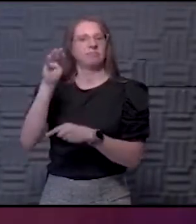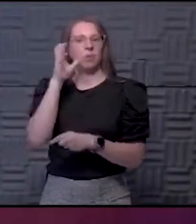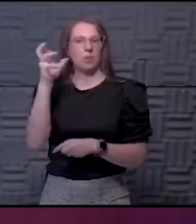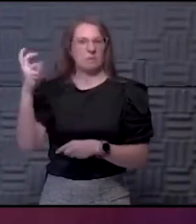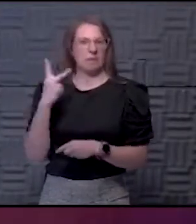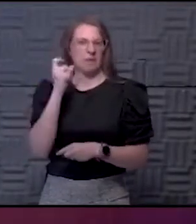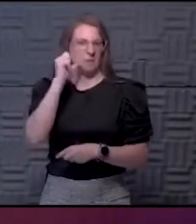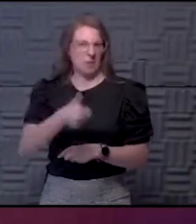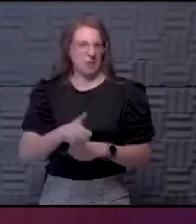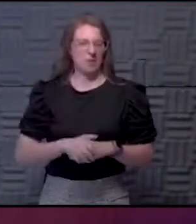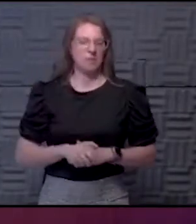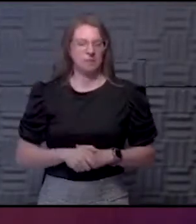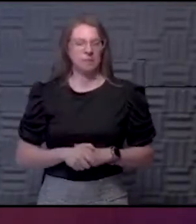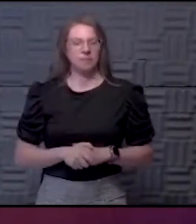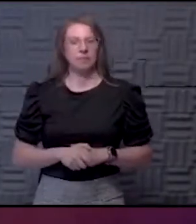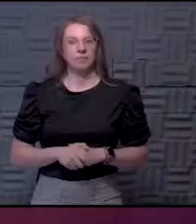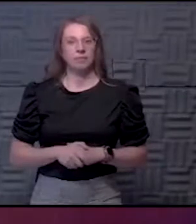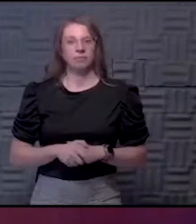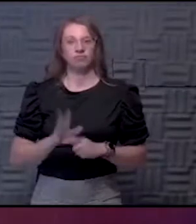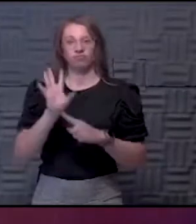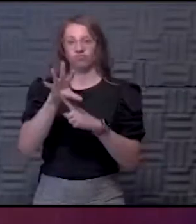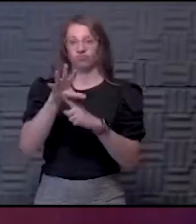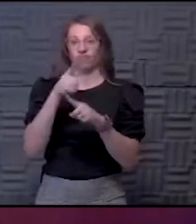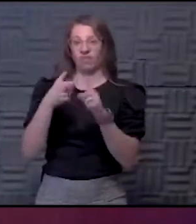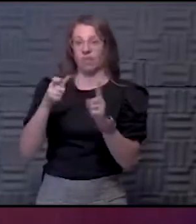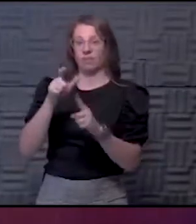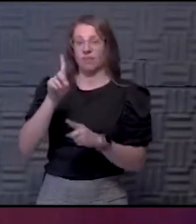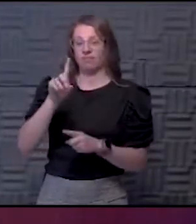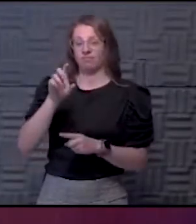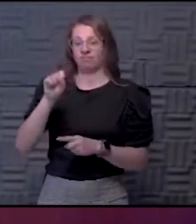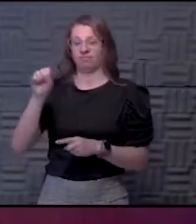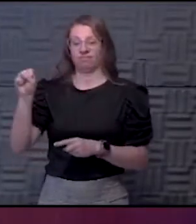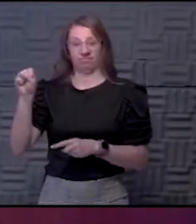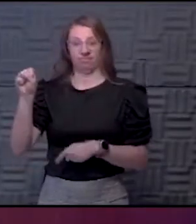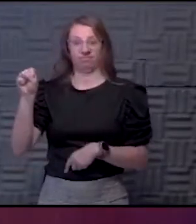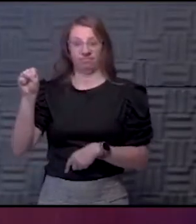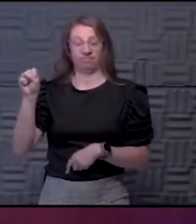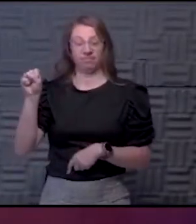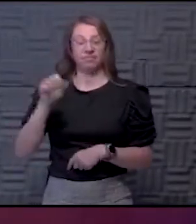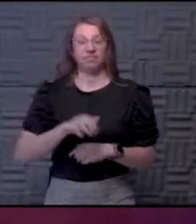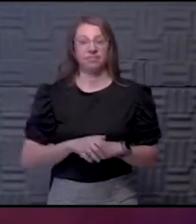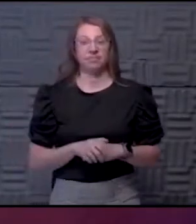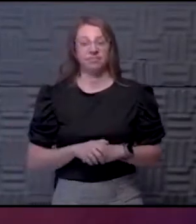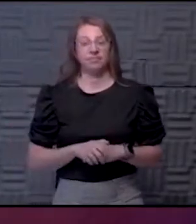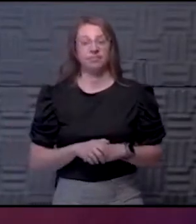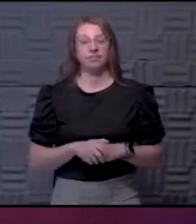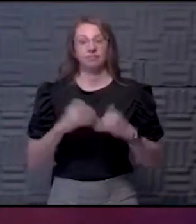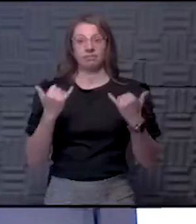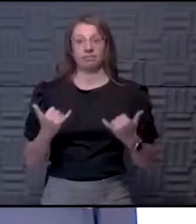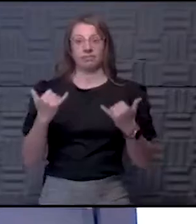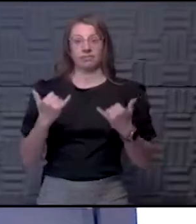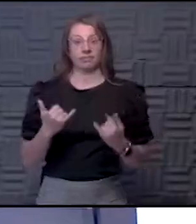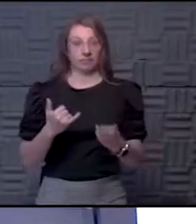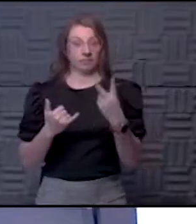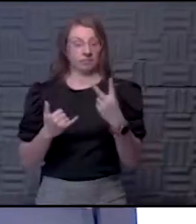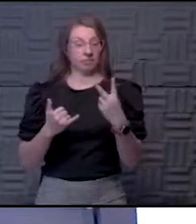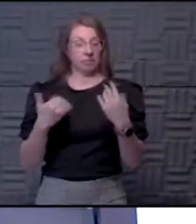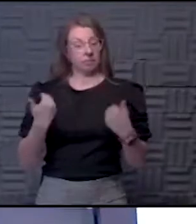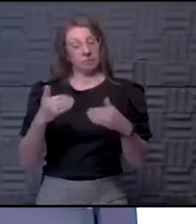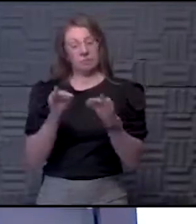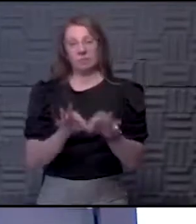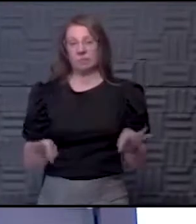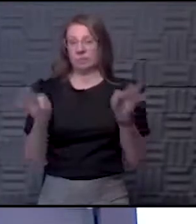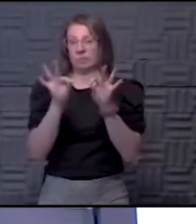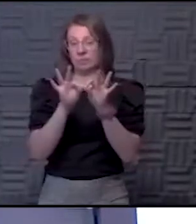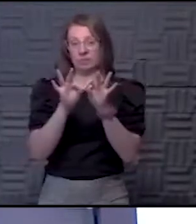with us tomorrow. We are coming to you from the Dolph Simons Jr. Family Broadcast Studio. Today, two very special